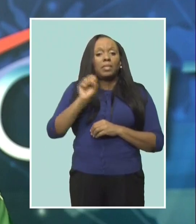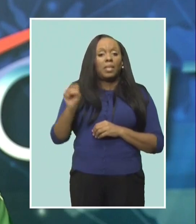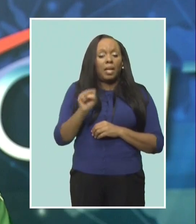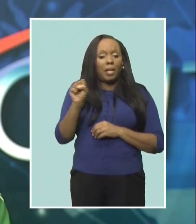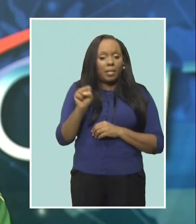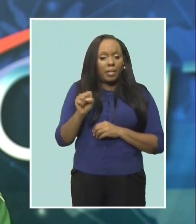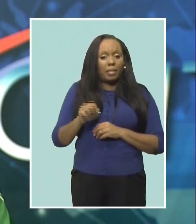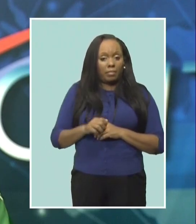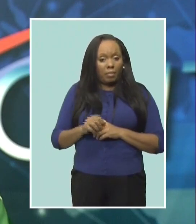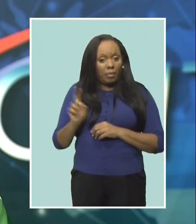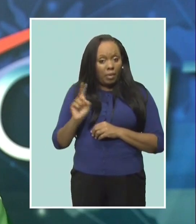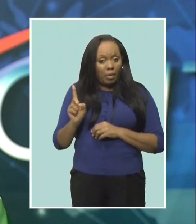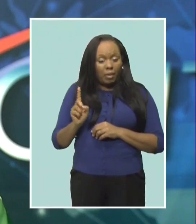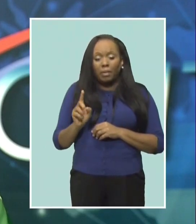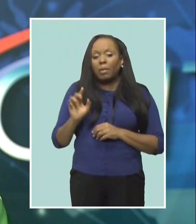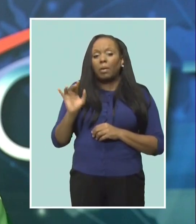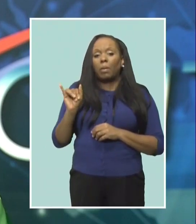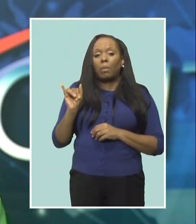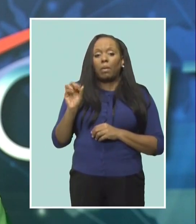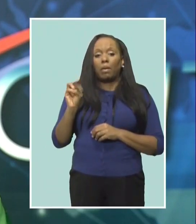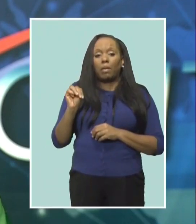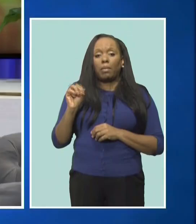Saturday.